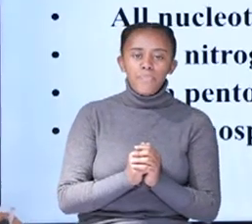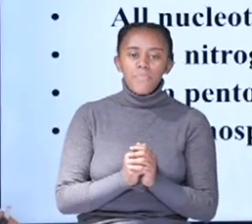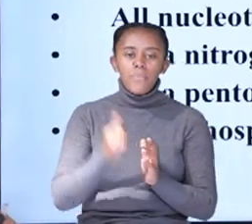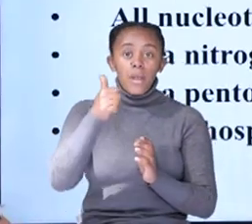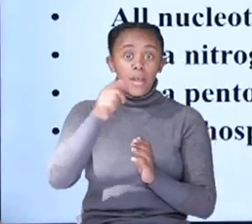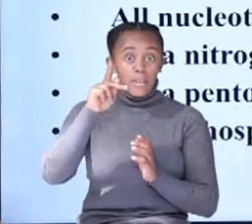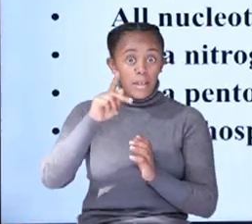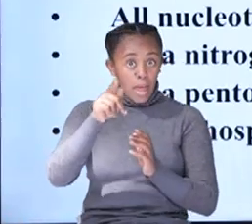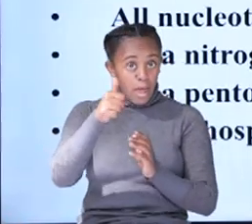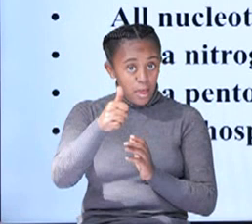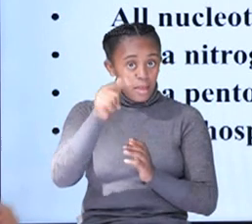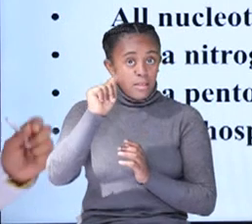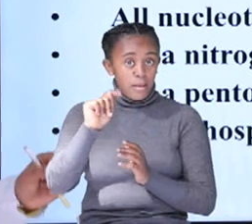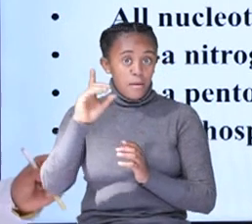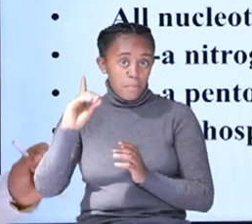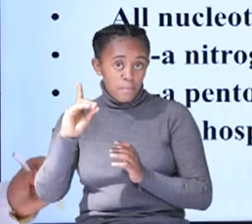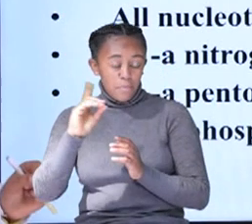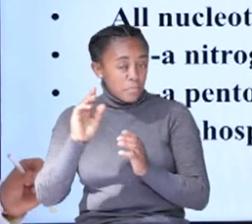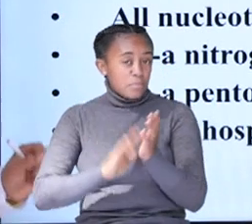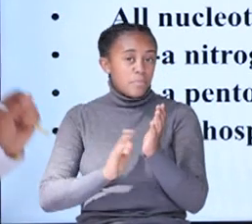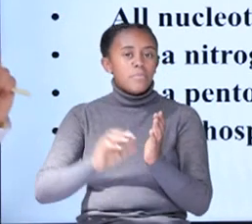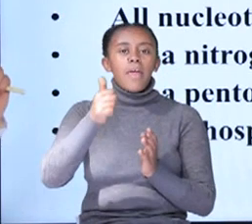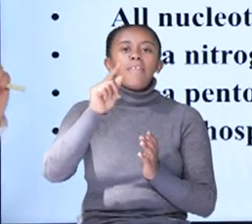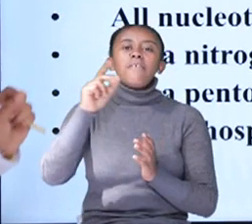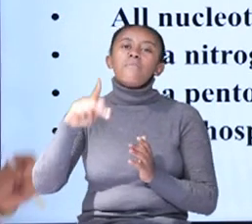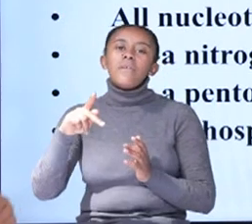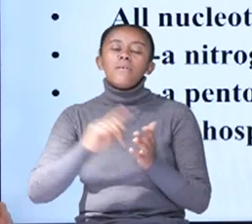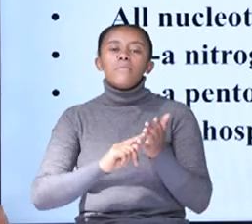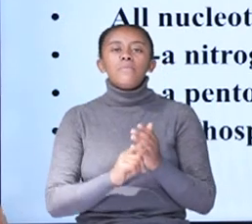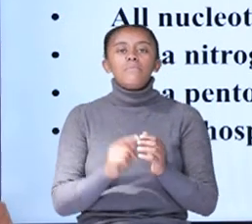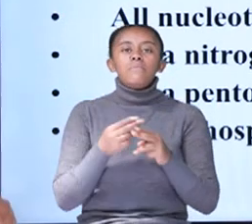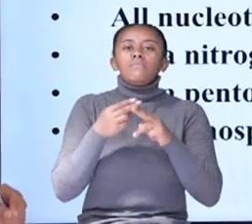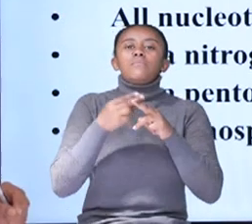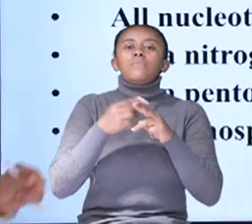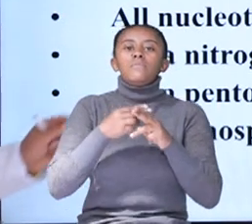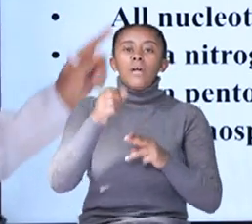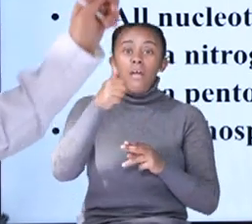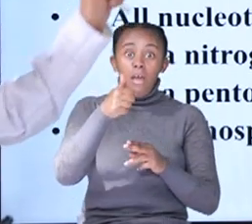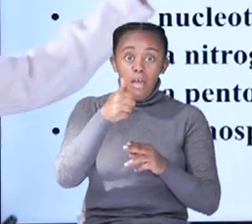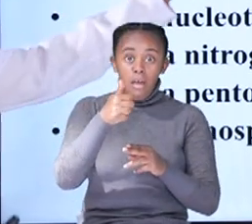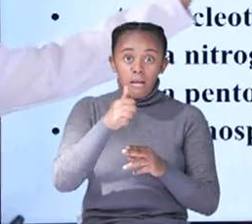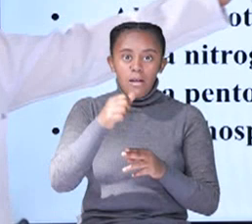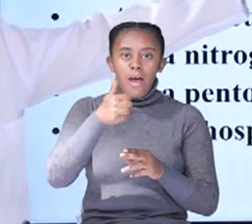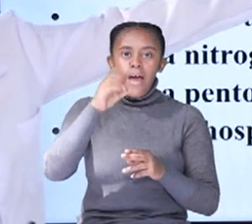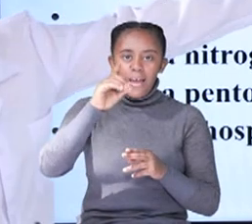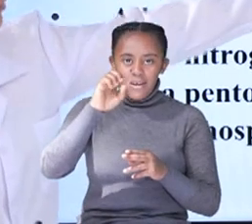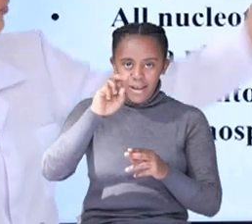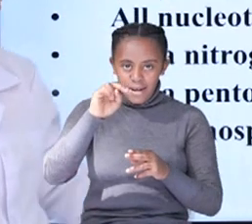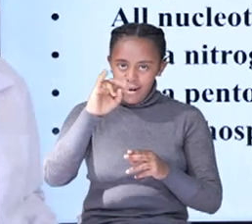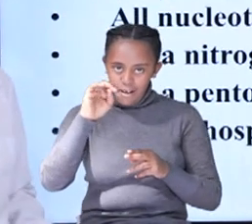like. ATP stands for, it is an abbreviation that stands for